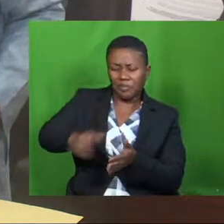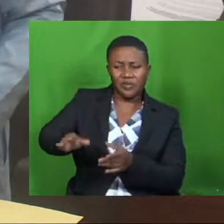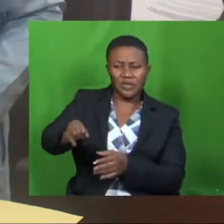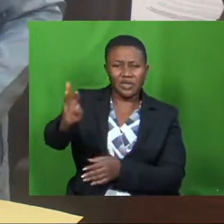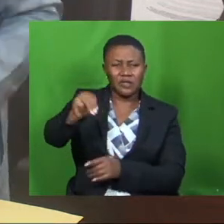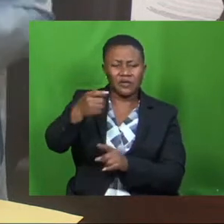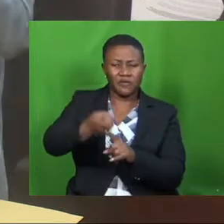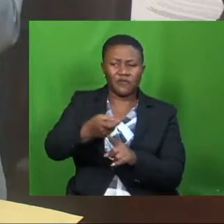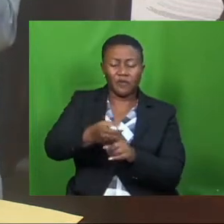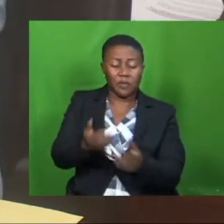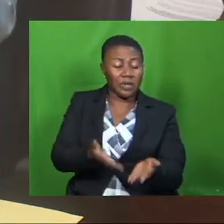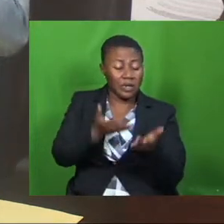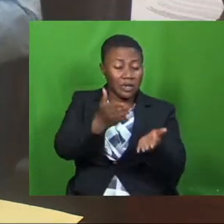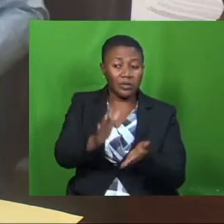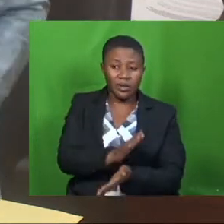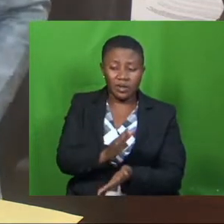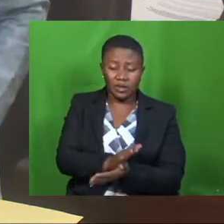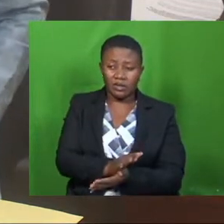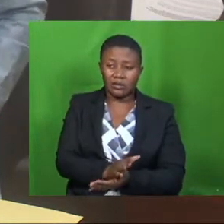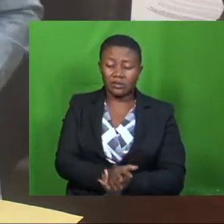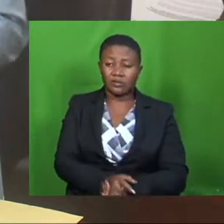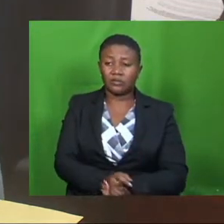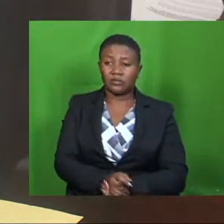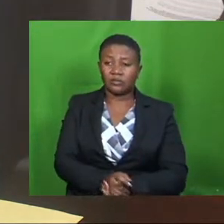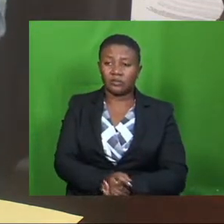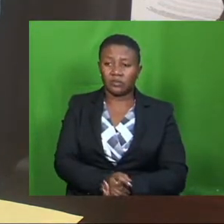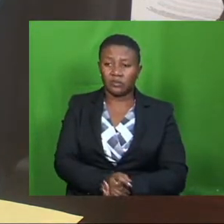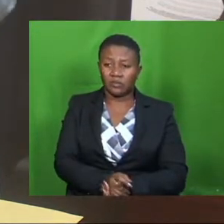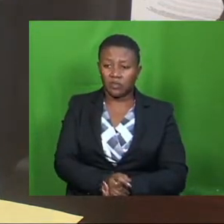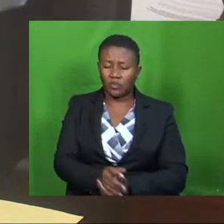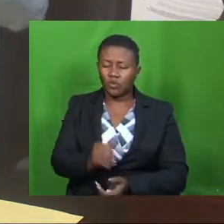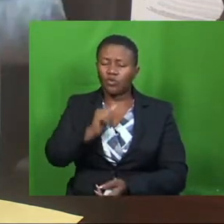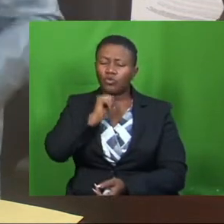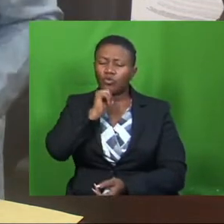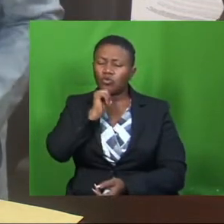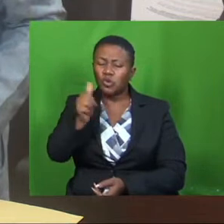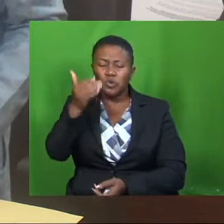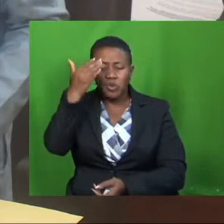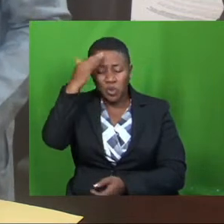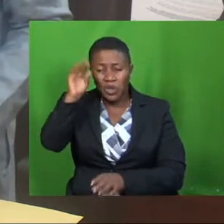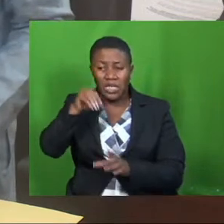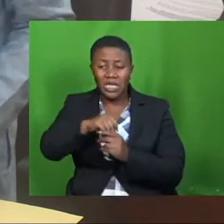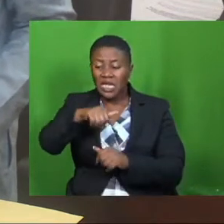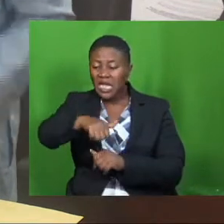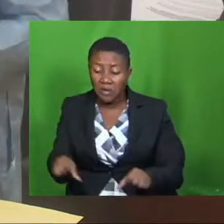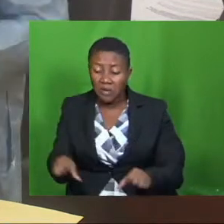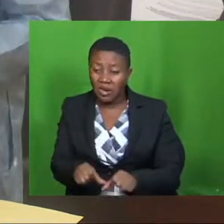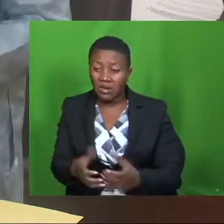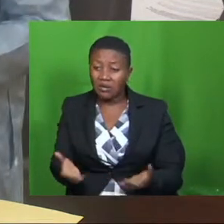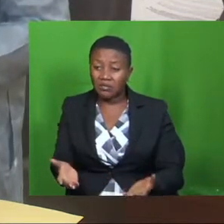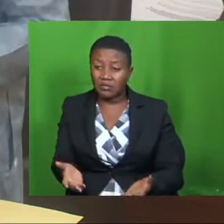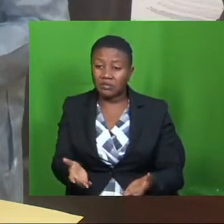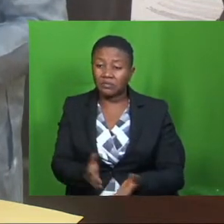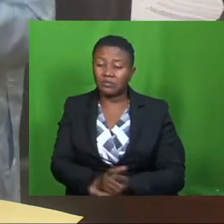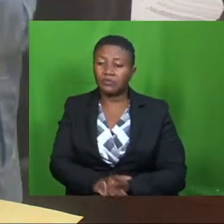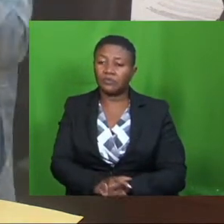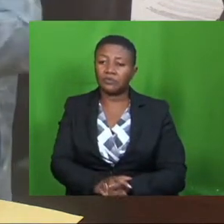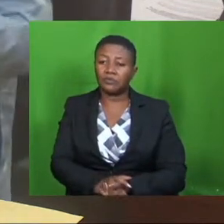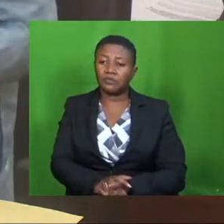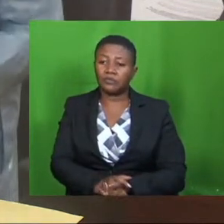again, after the event, it may become necessary to meet the minister, maybe in a joint caucus, for